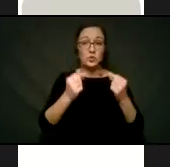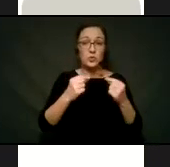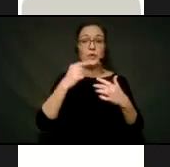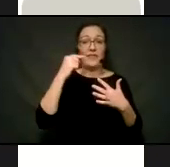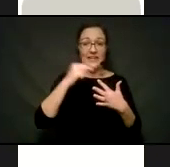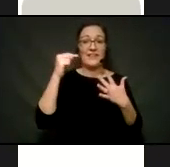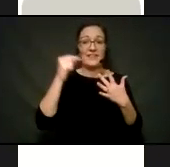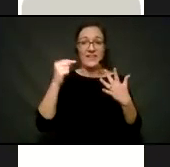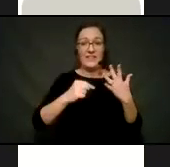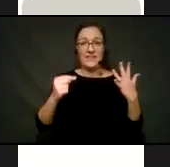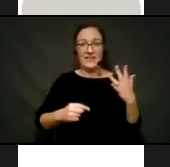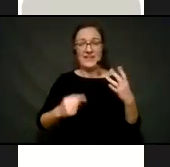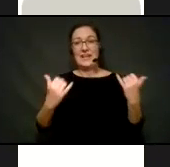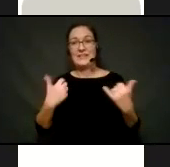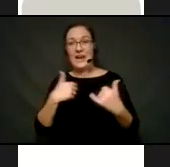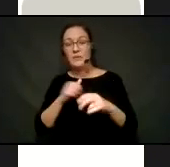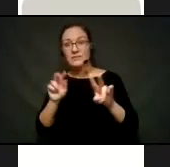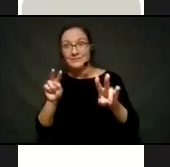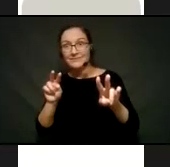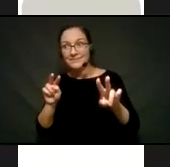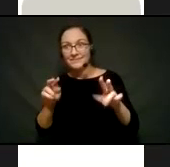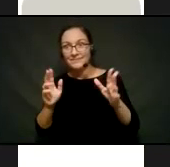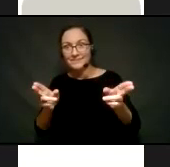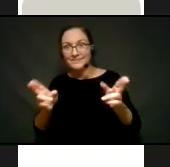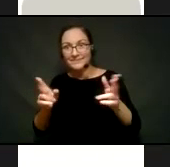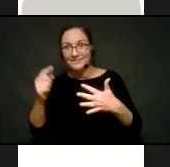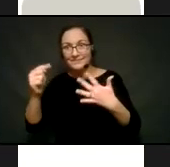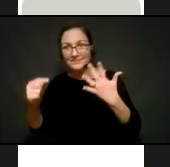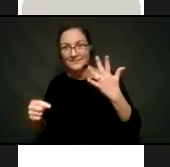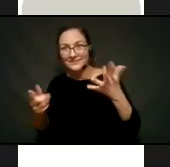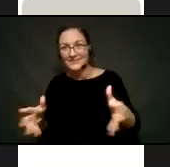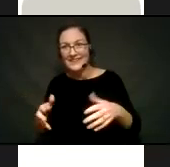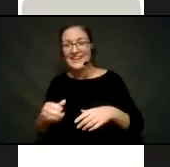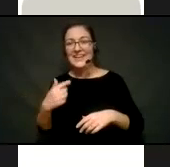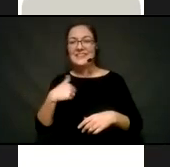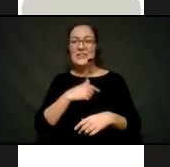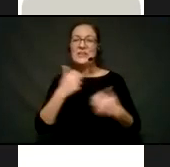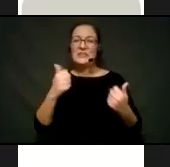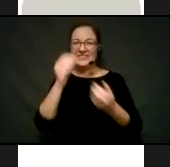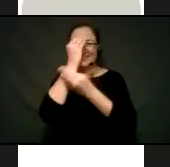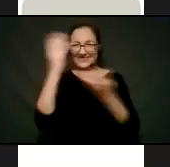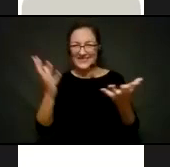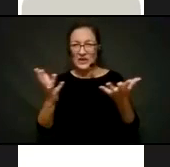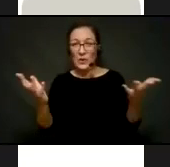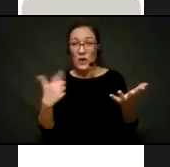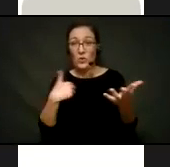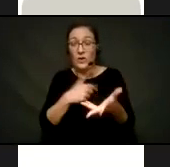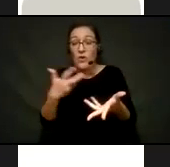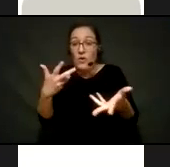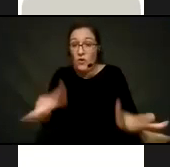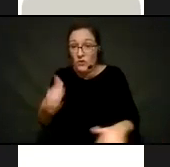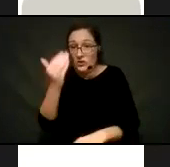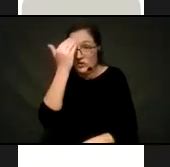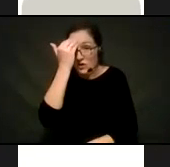conversations here is to share with you the information that we do know, Okay. and then to the that there are items that we don't know,